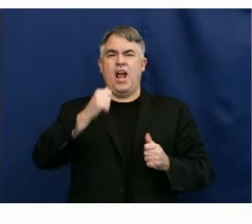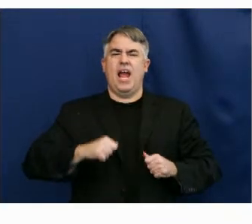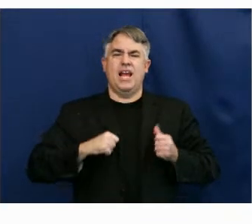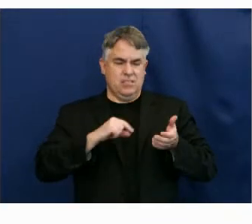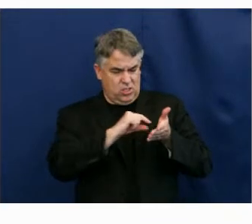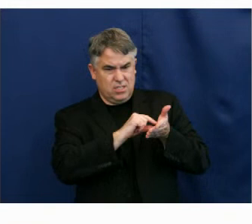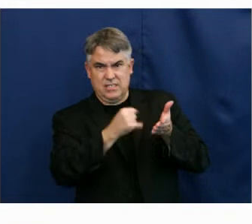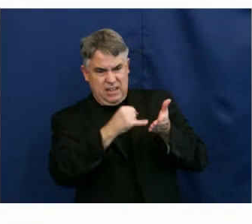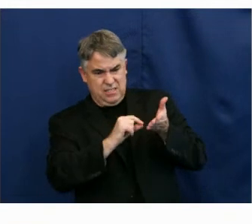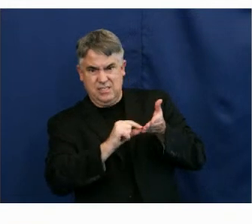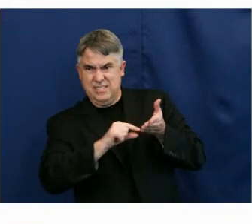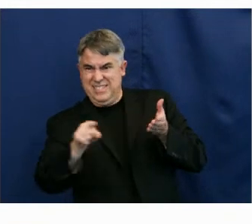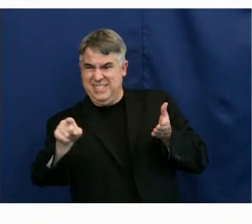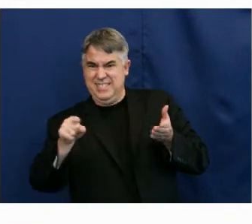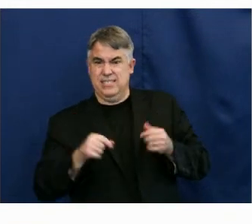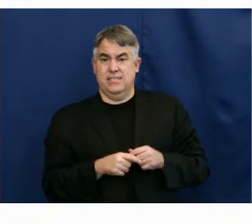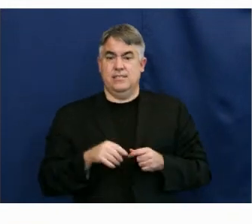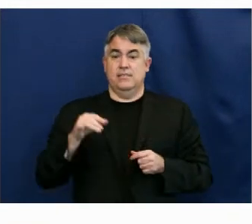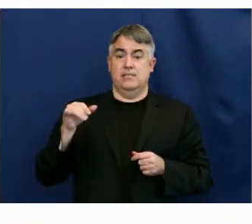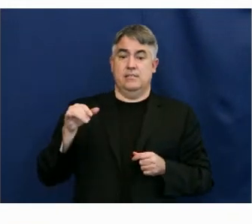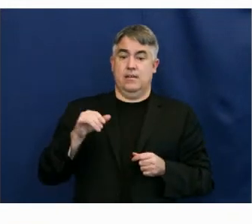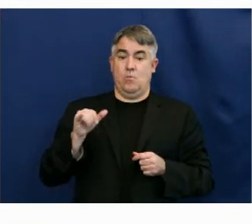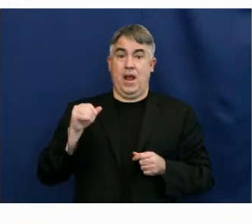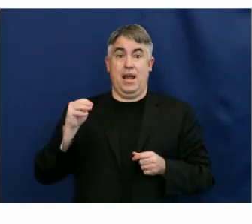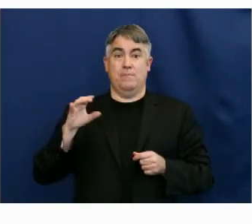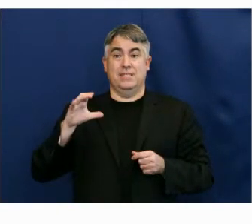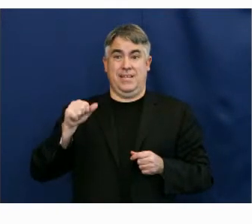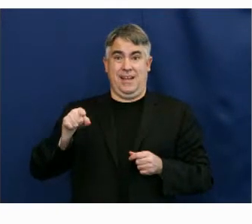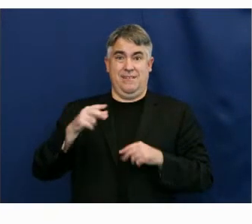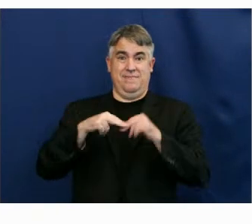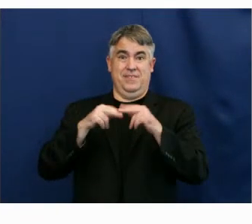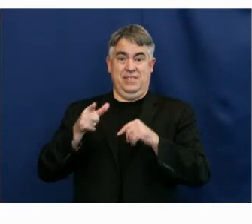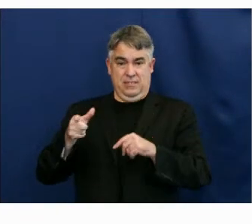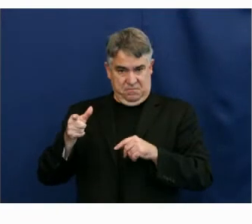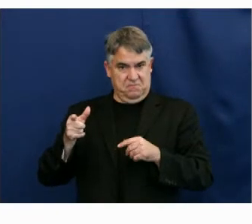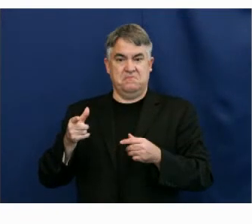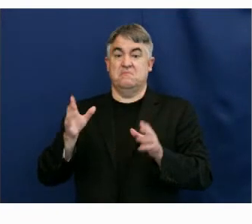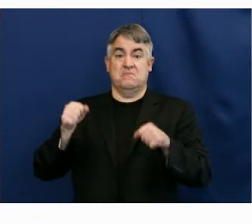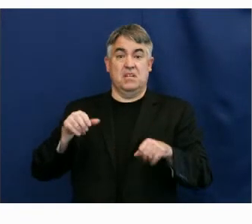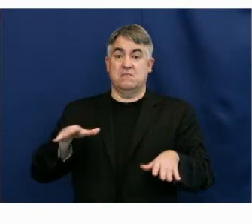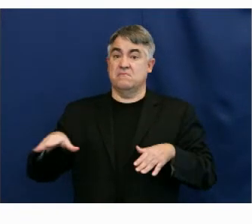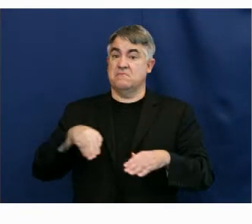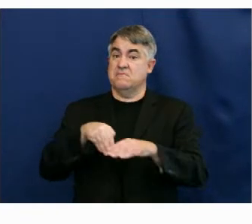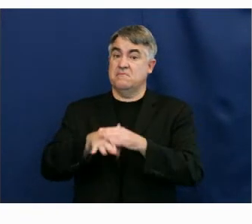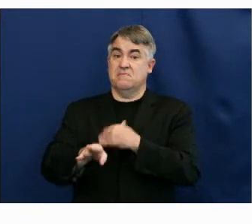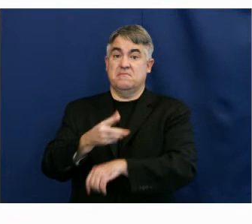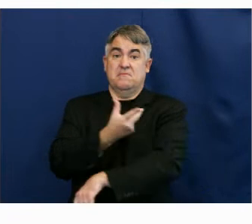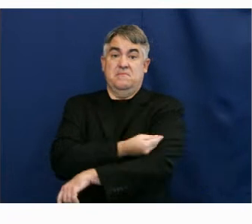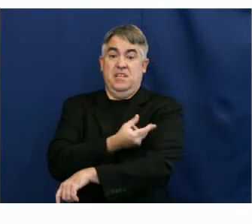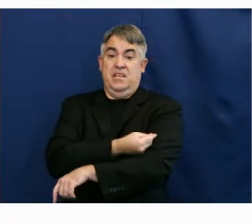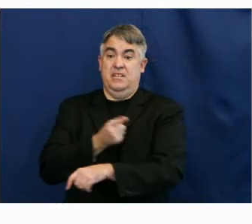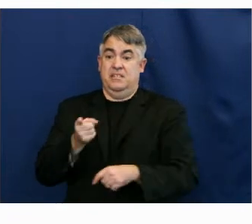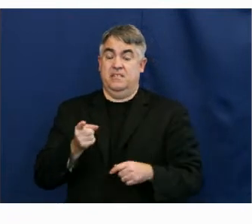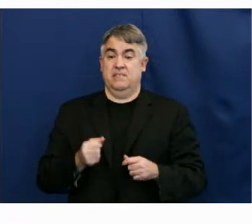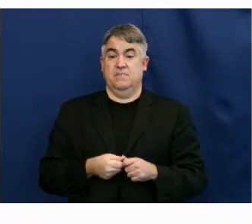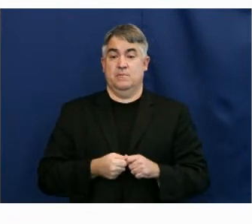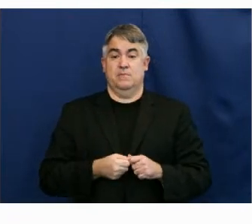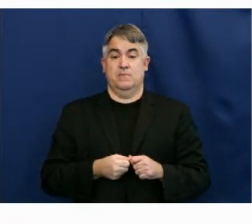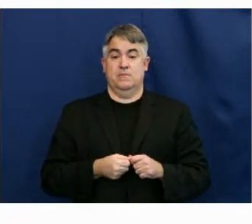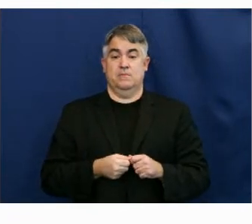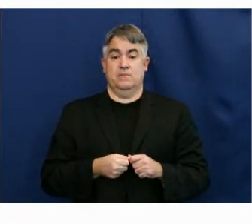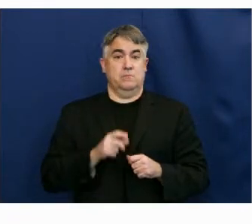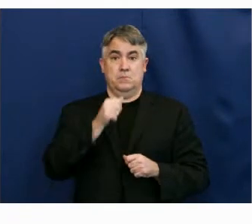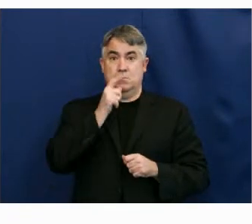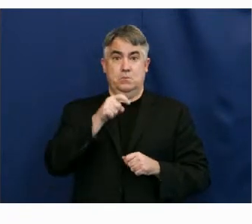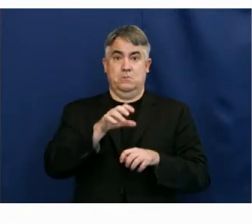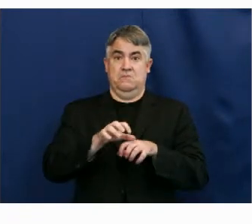Family YMCA, about 200 walk-ins, no appointment vaccinations were available. And it really gave us an opportunity